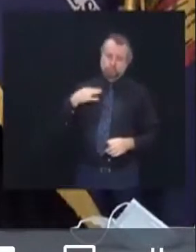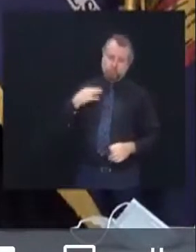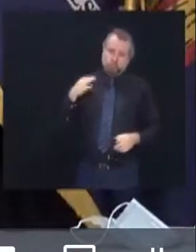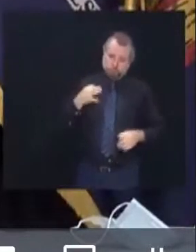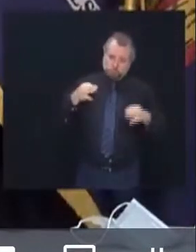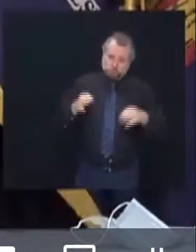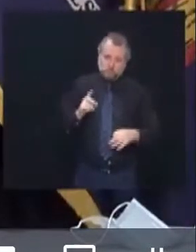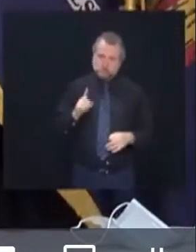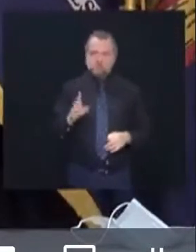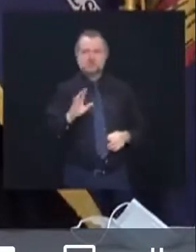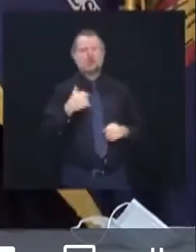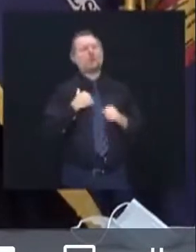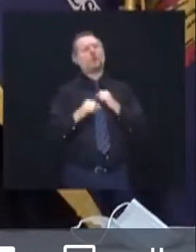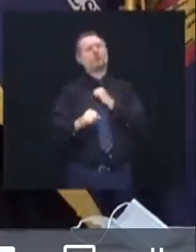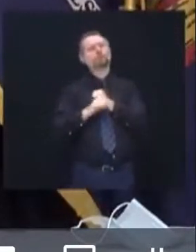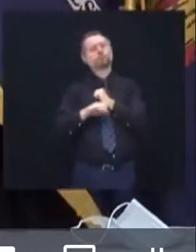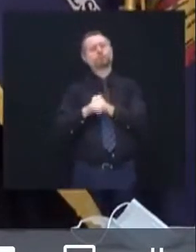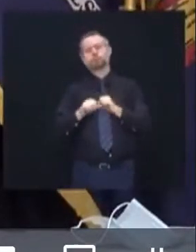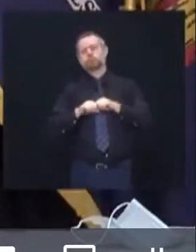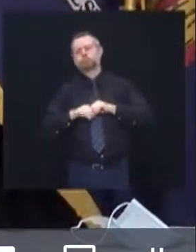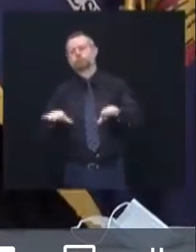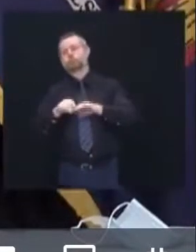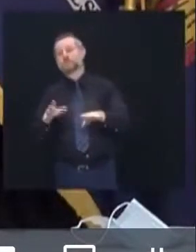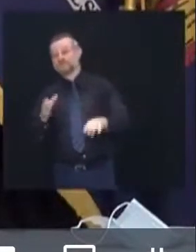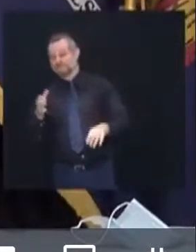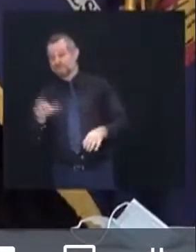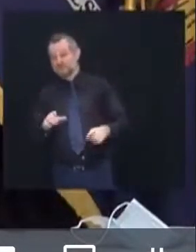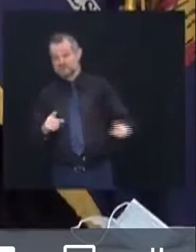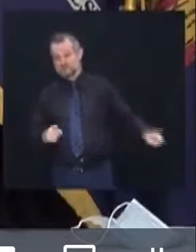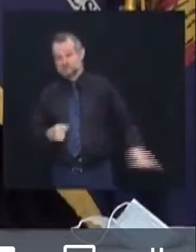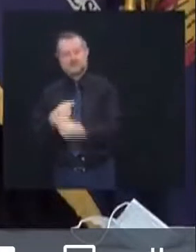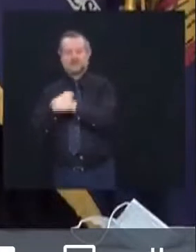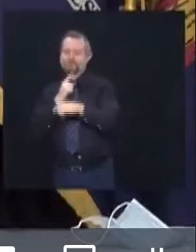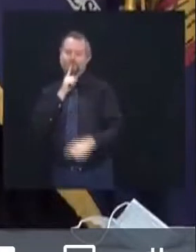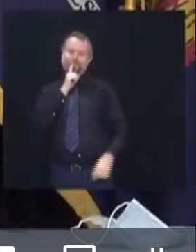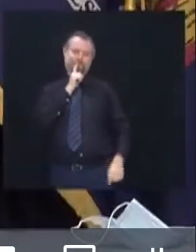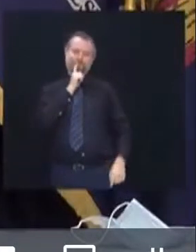There's no mandatory testing. You don't drag people in.